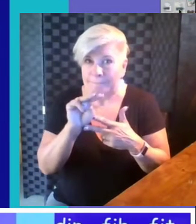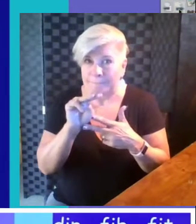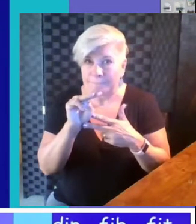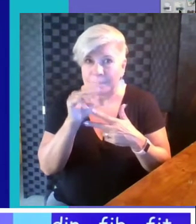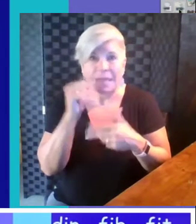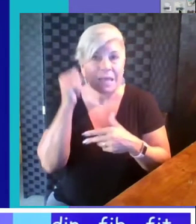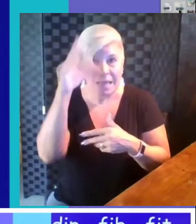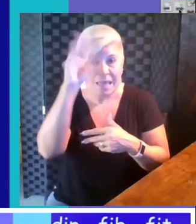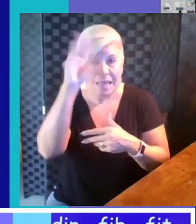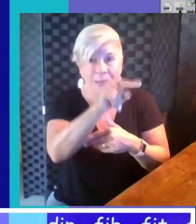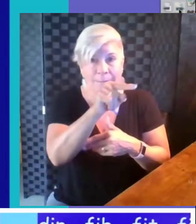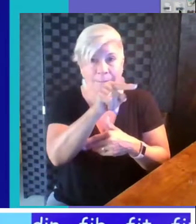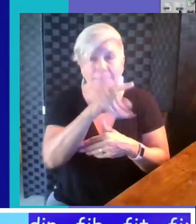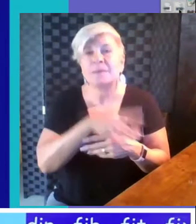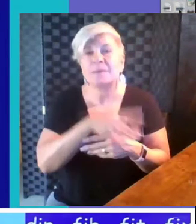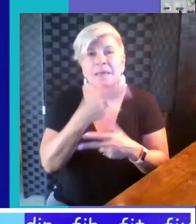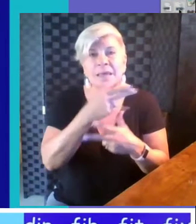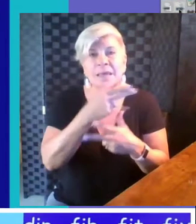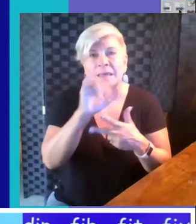ha-im,